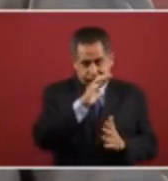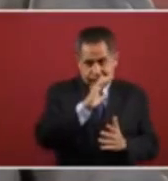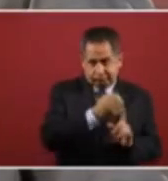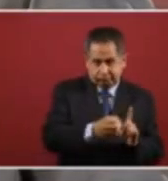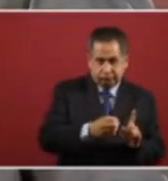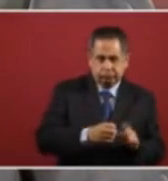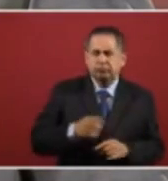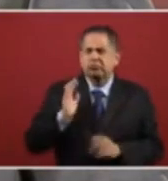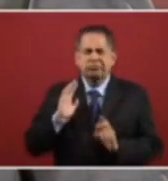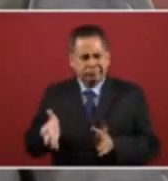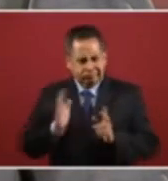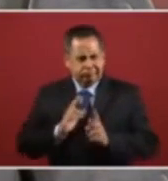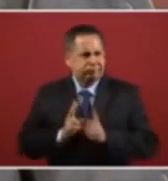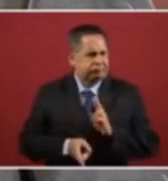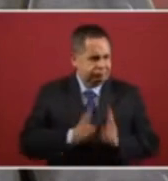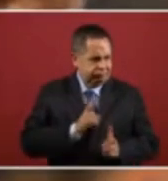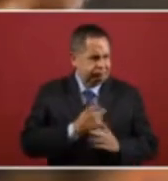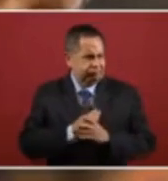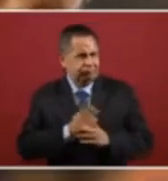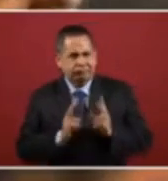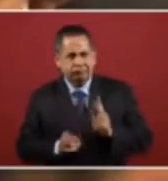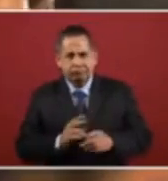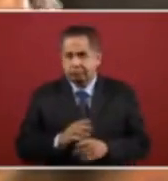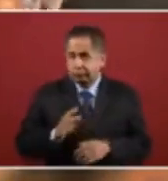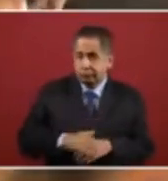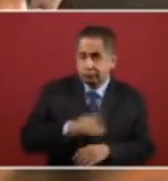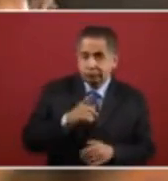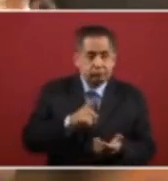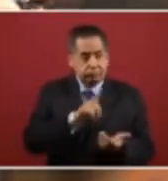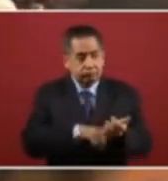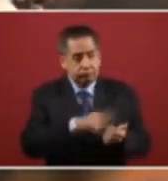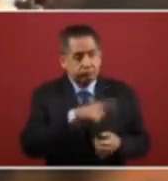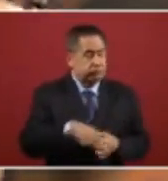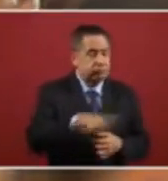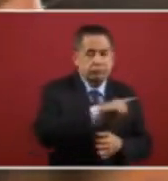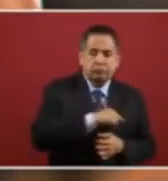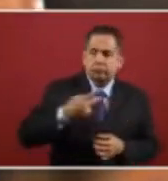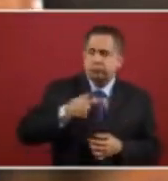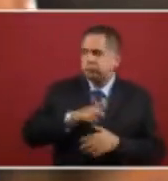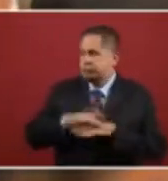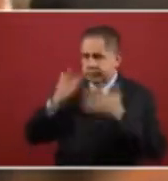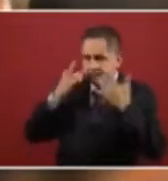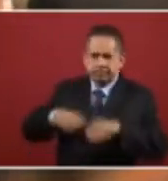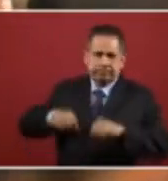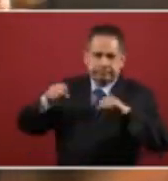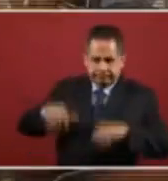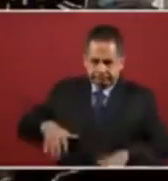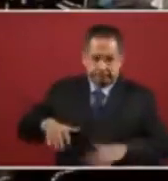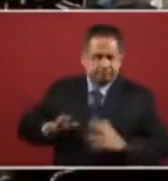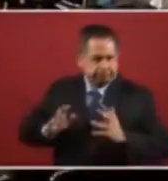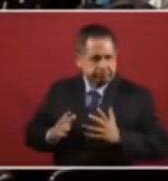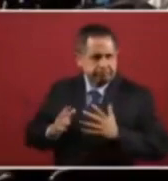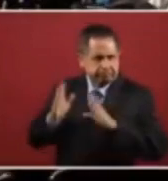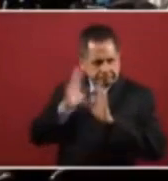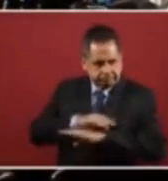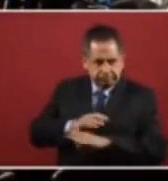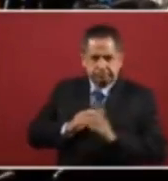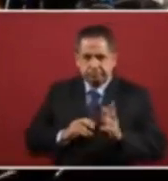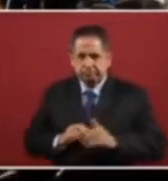they were dialoguing with crime or groups of crime. and that they were thinking